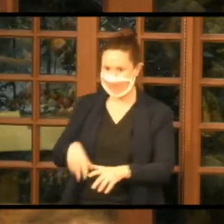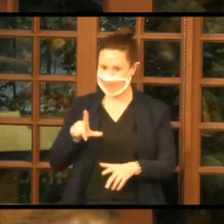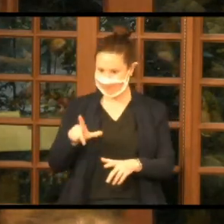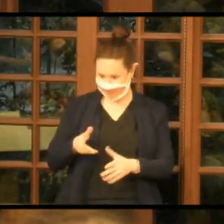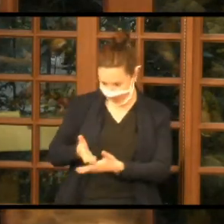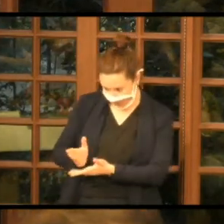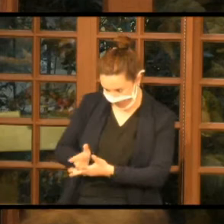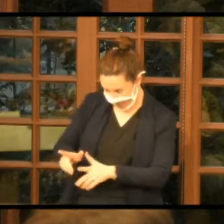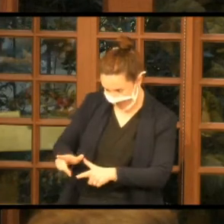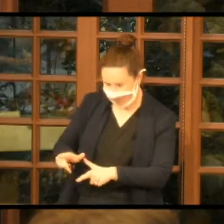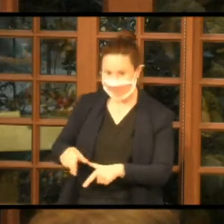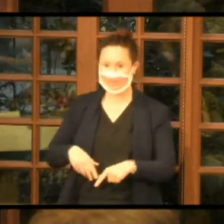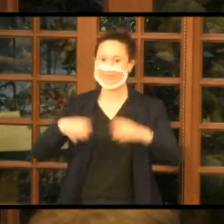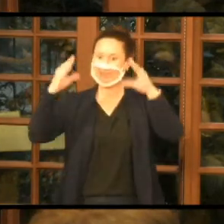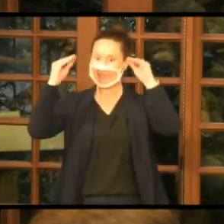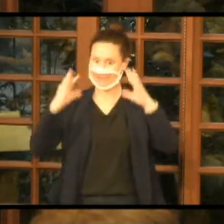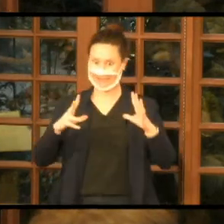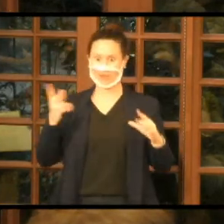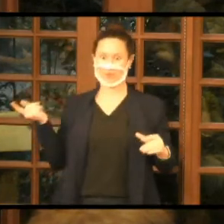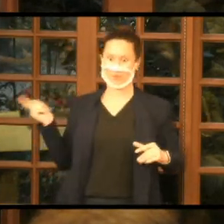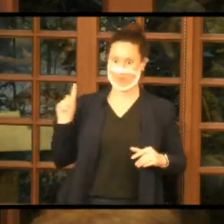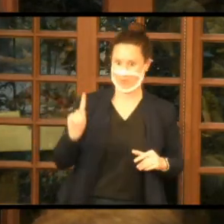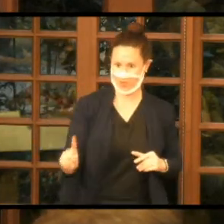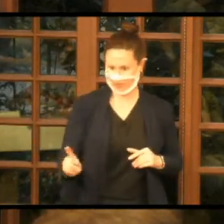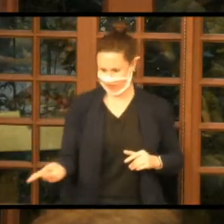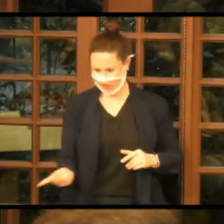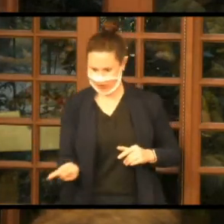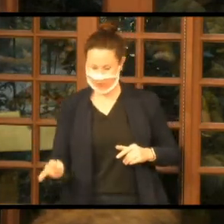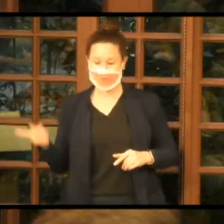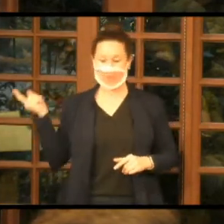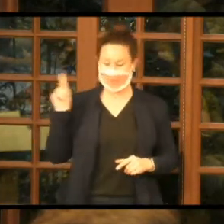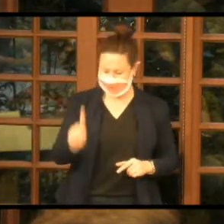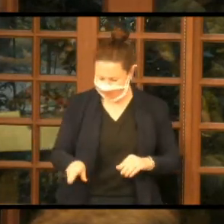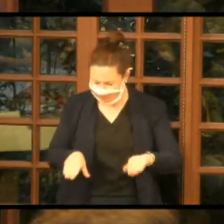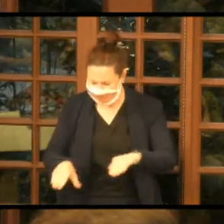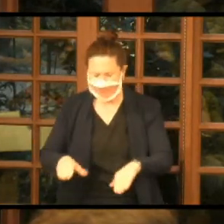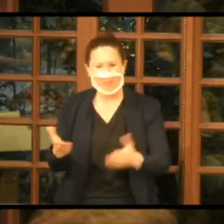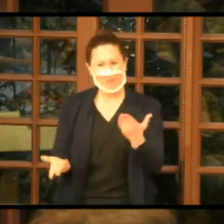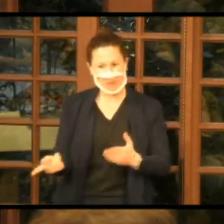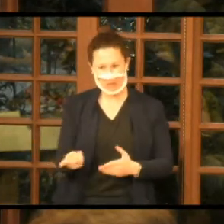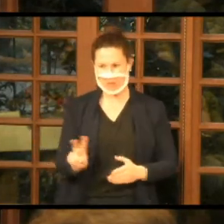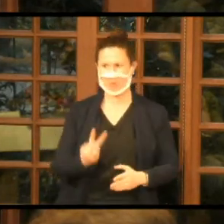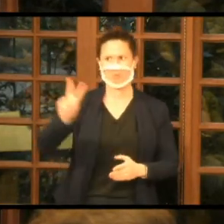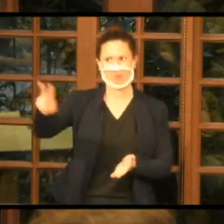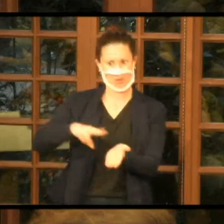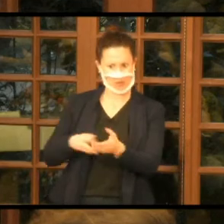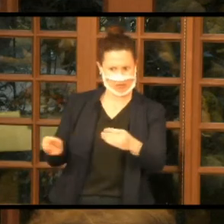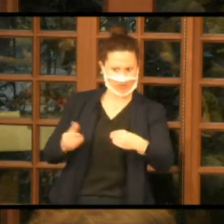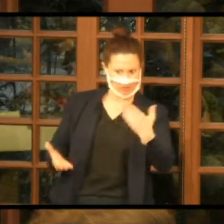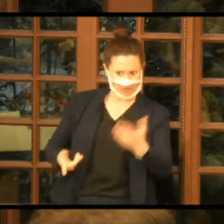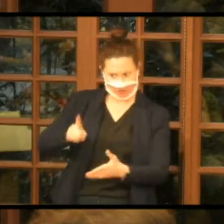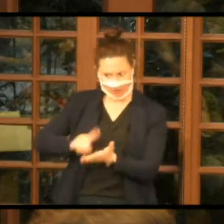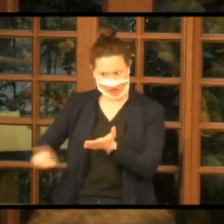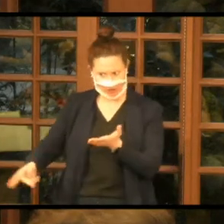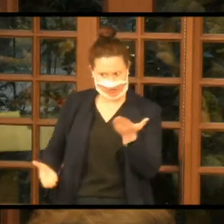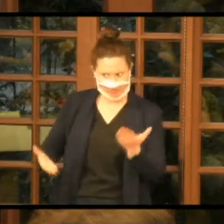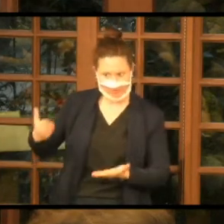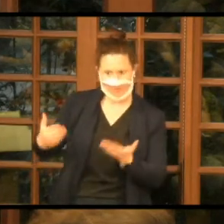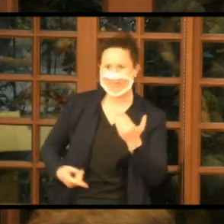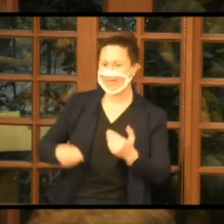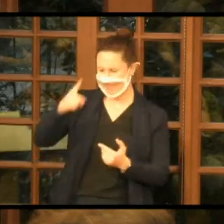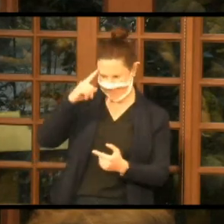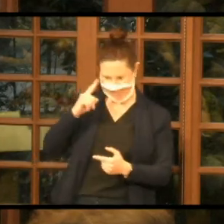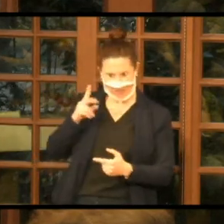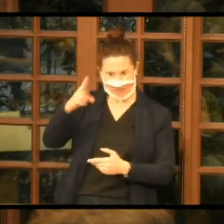right?" Professor Bruin stood over the two of them. "Maybe you should stop by the infirmary just to be sure. I think I heard